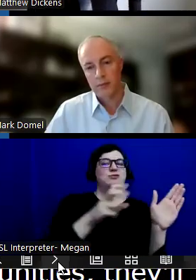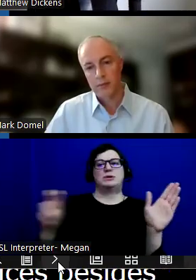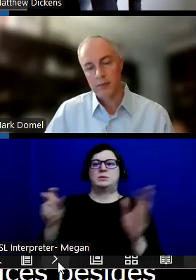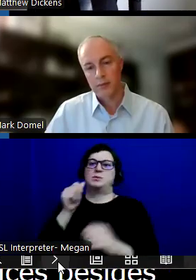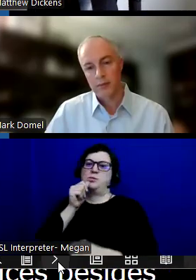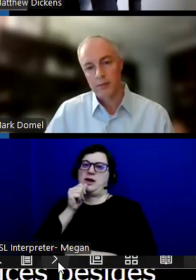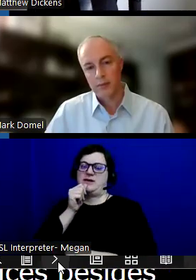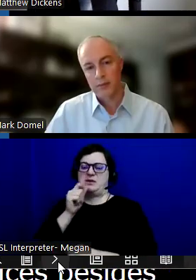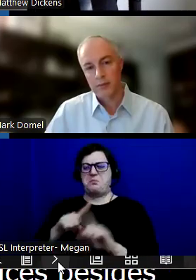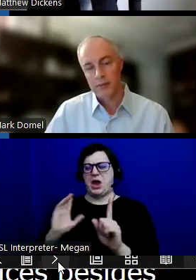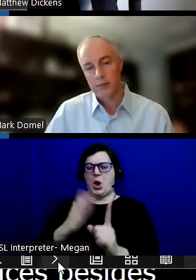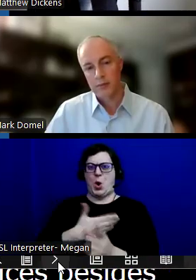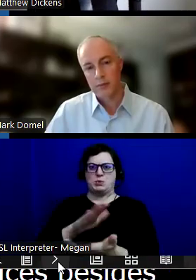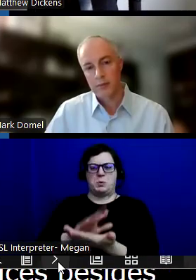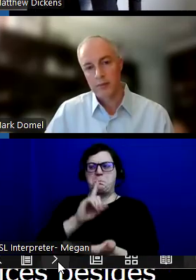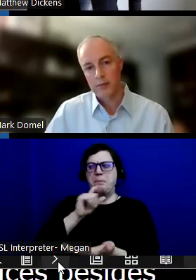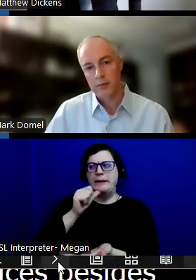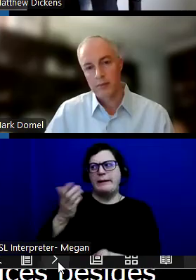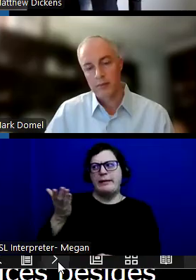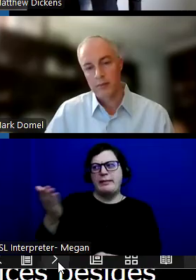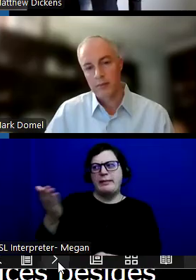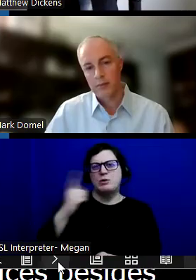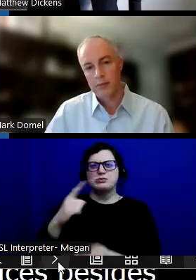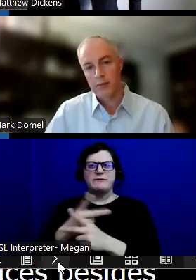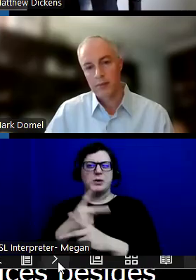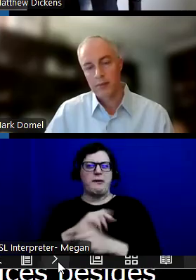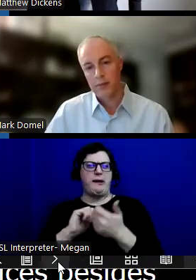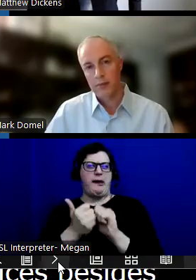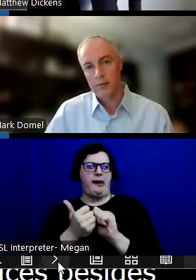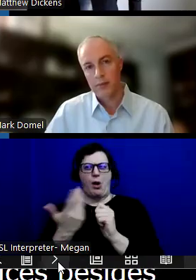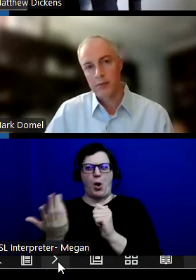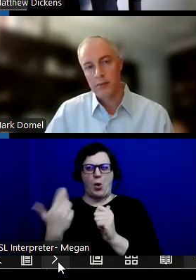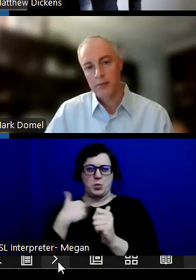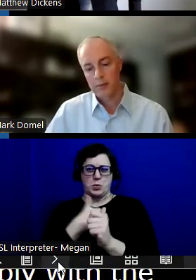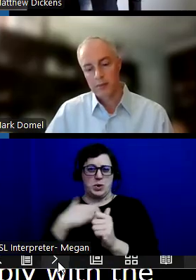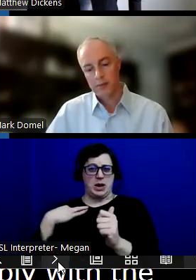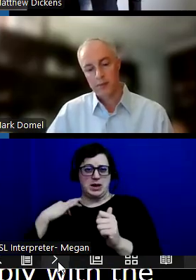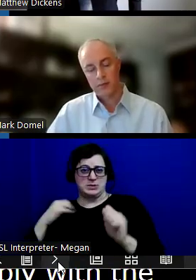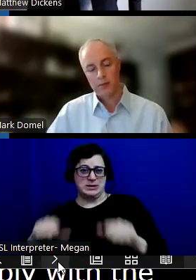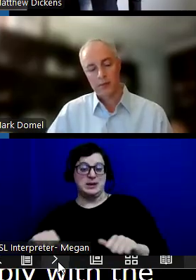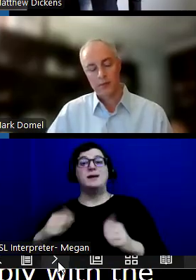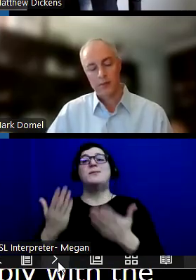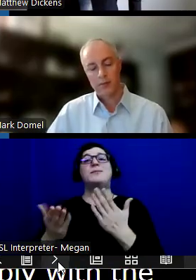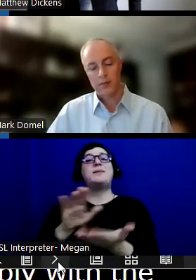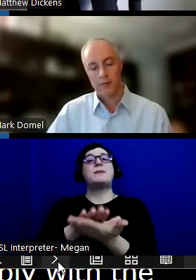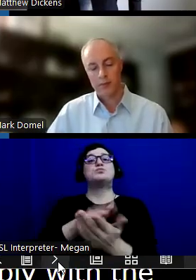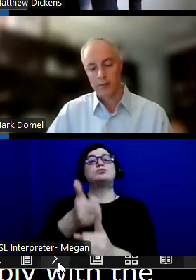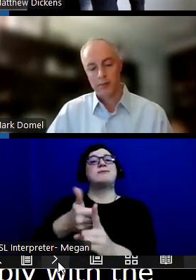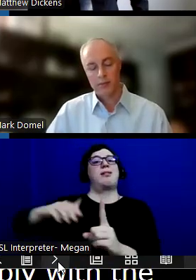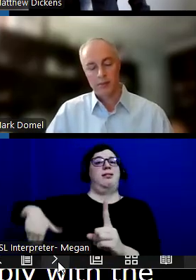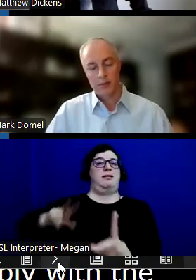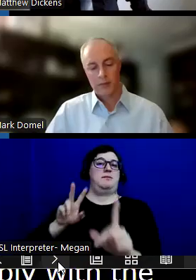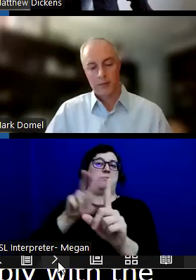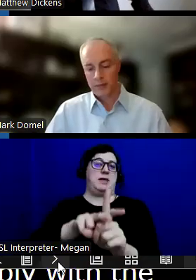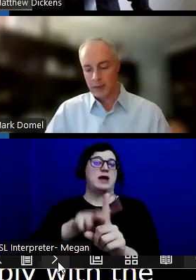need to find out if if we're eligible. It may be that they're just haven't applied yet. So please keep checking